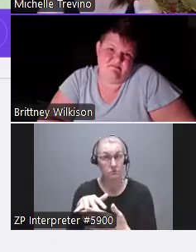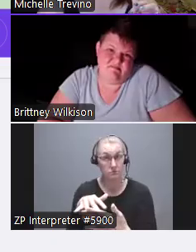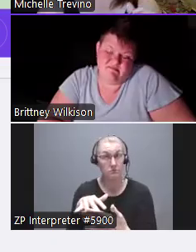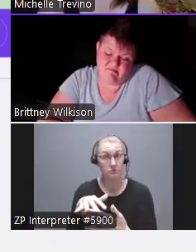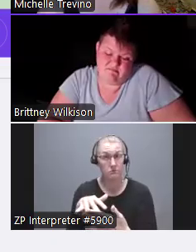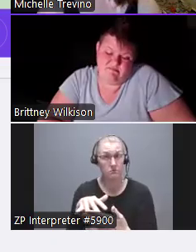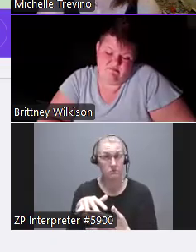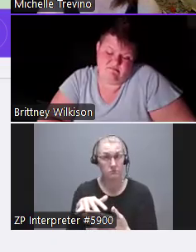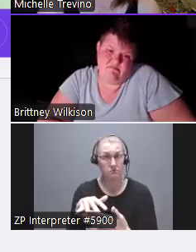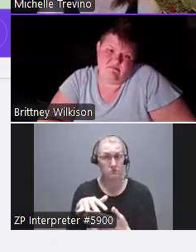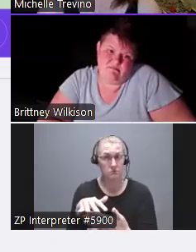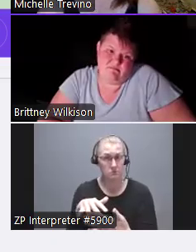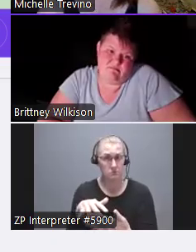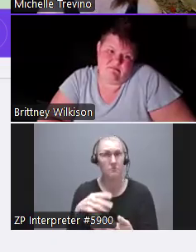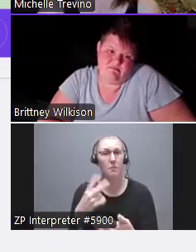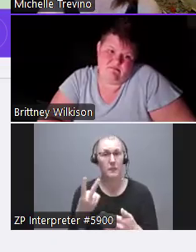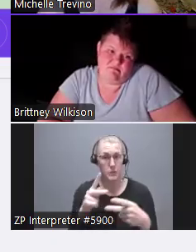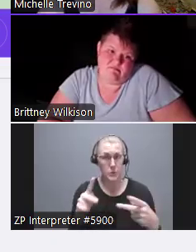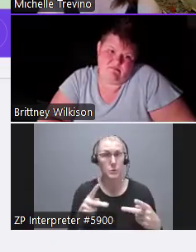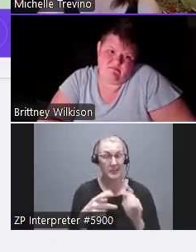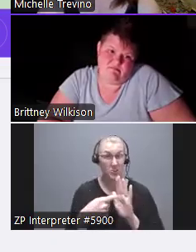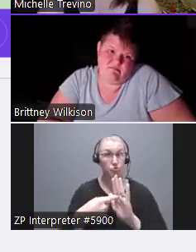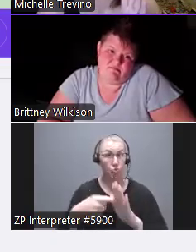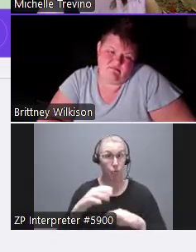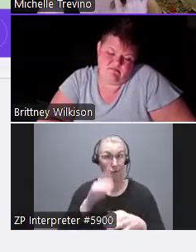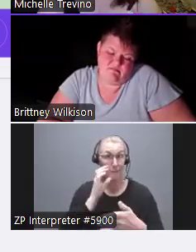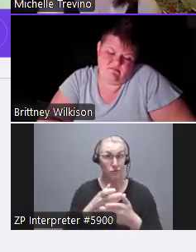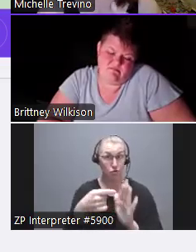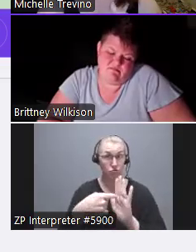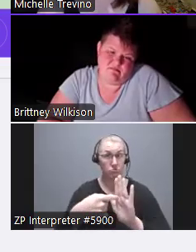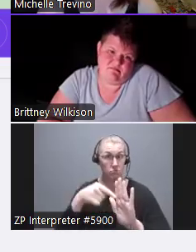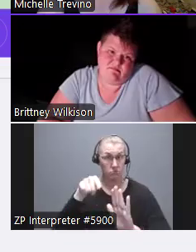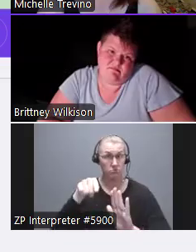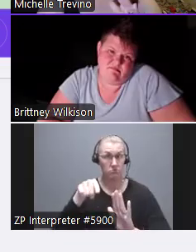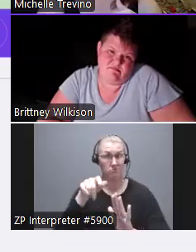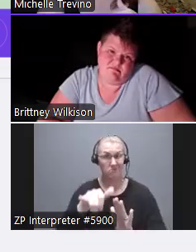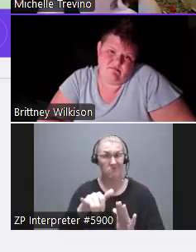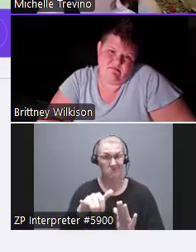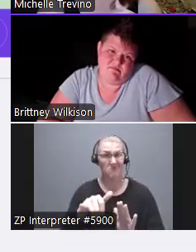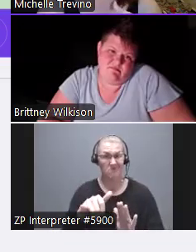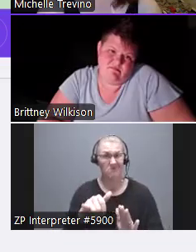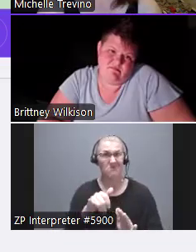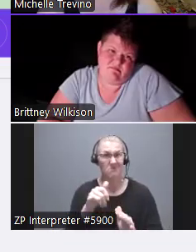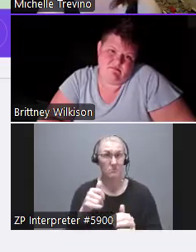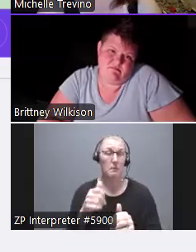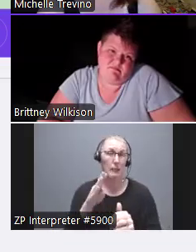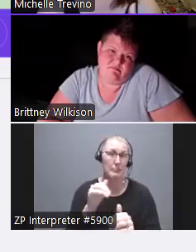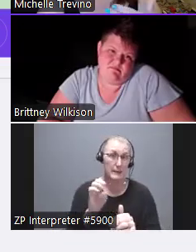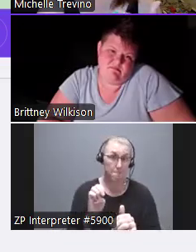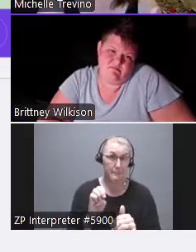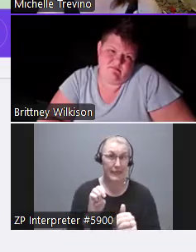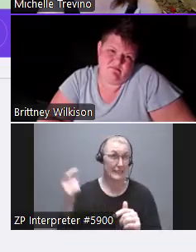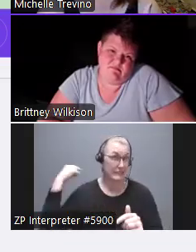the 2 sites that they show on this picture, the base of the neck to between the shoulder blades,